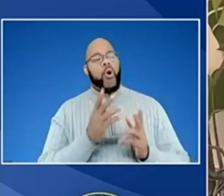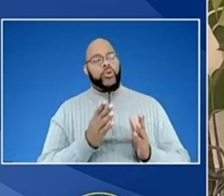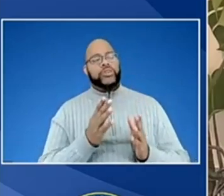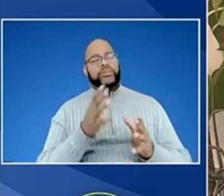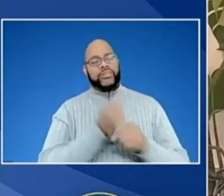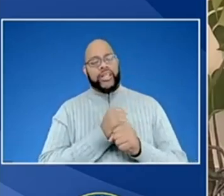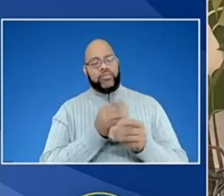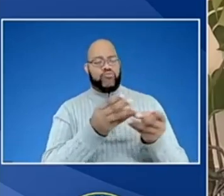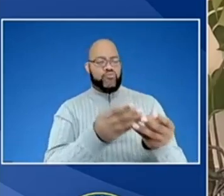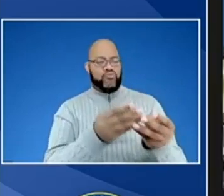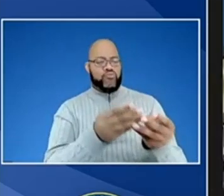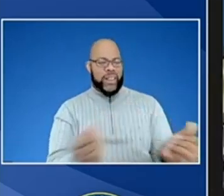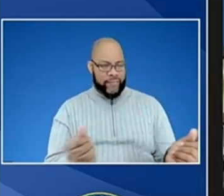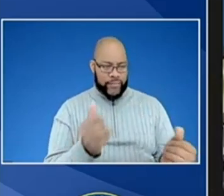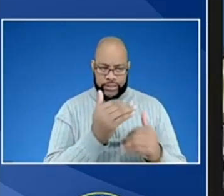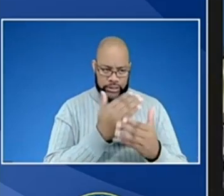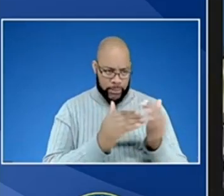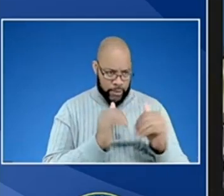relief.